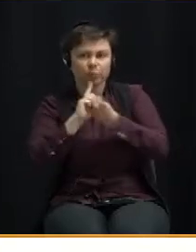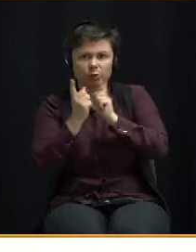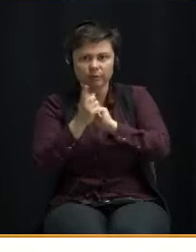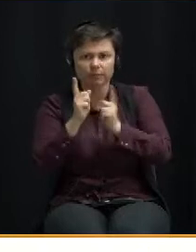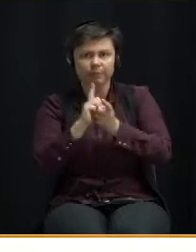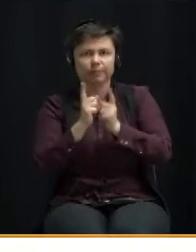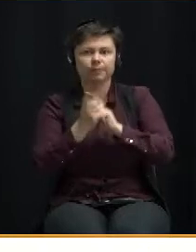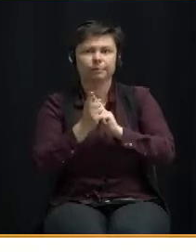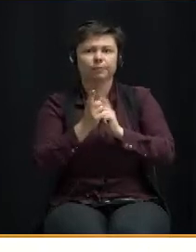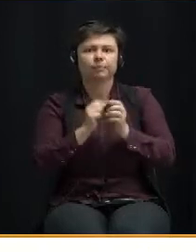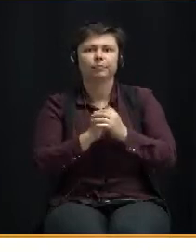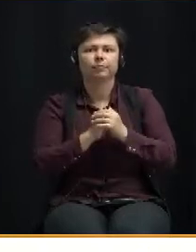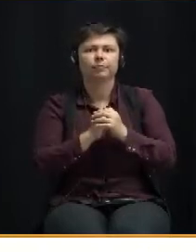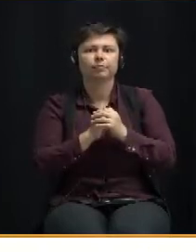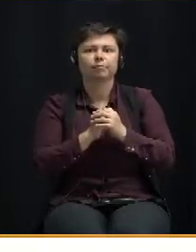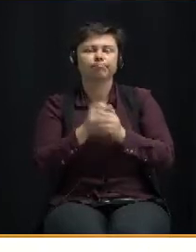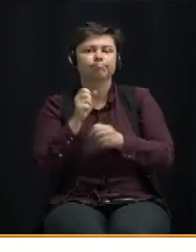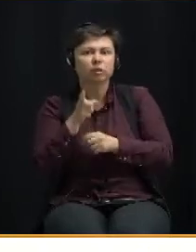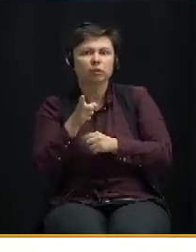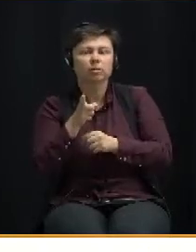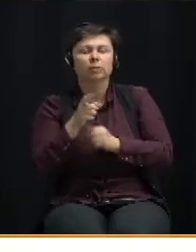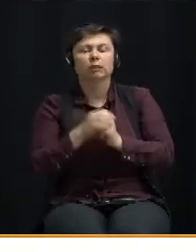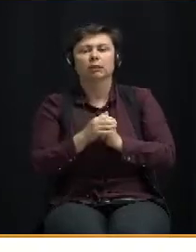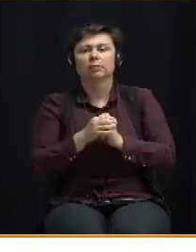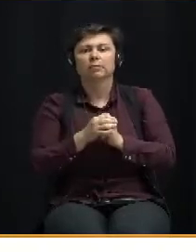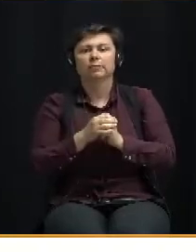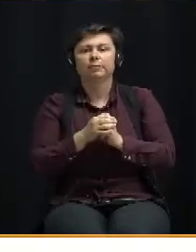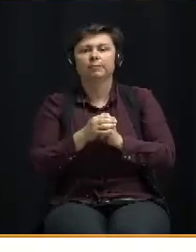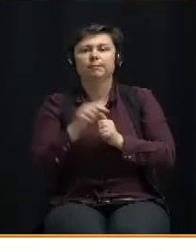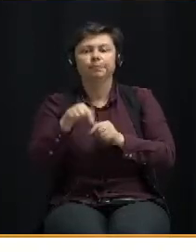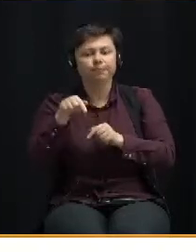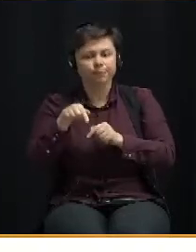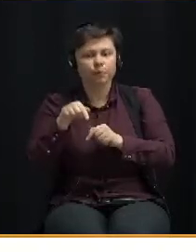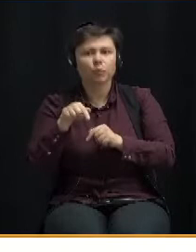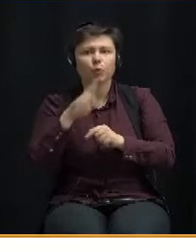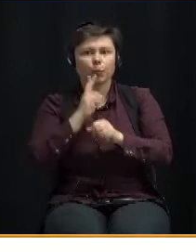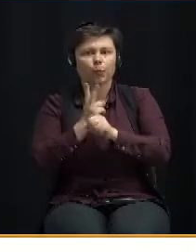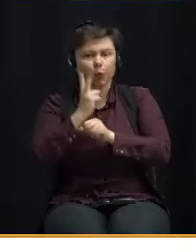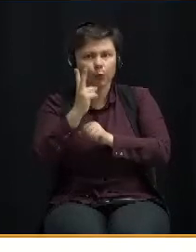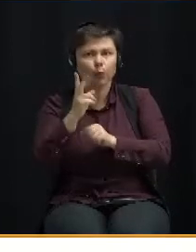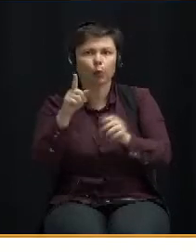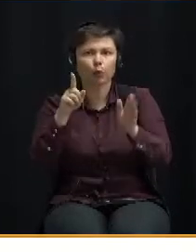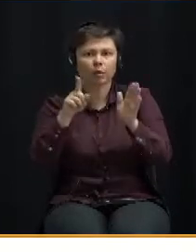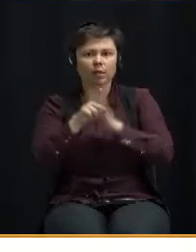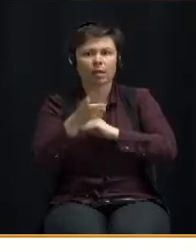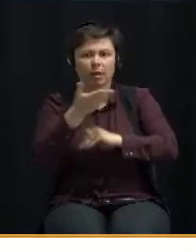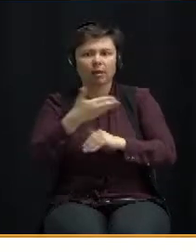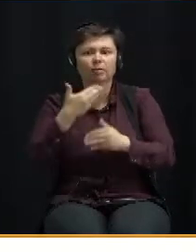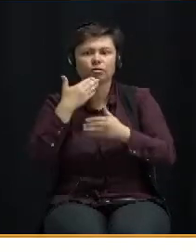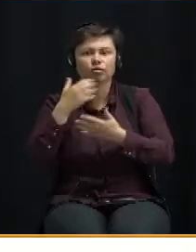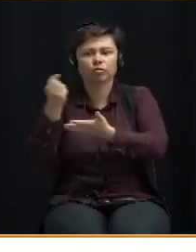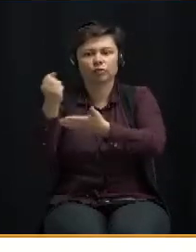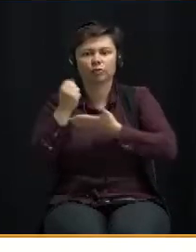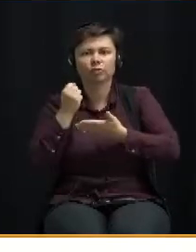€300,000 grant from Iceland, Liechtenstein, and Norway through the EEA and Norway grants. The